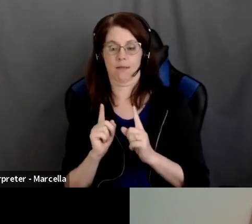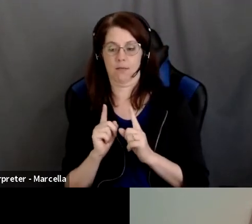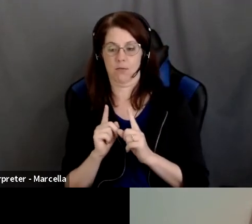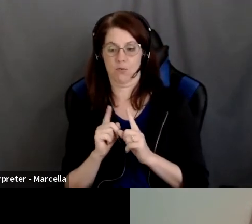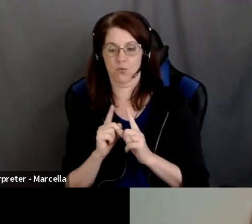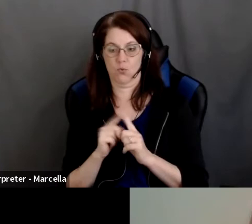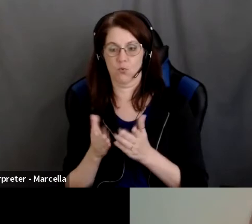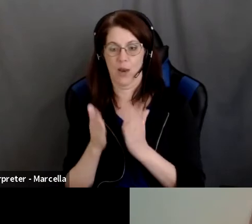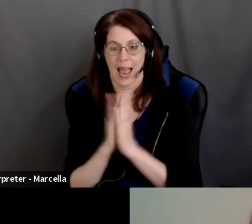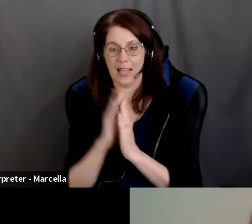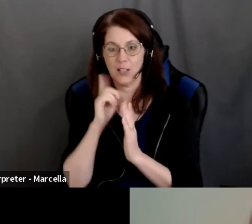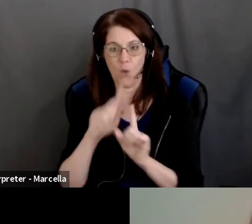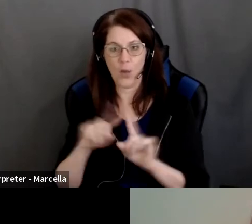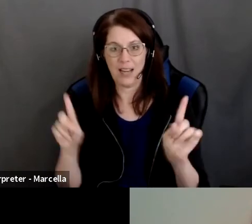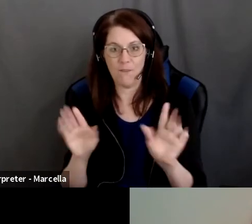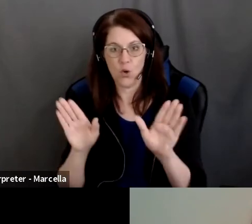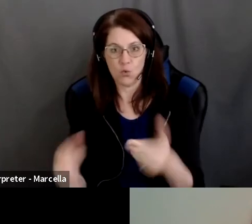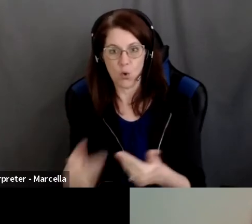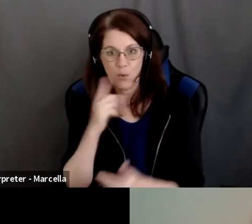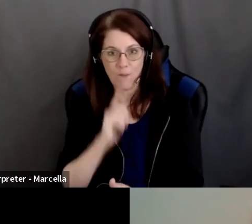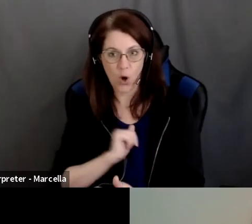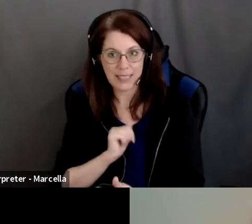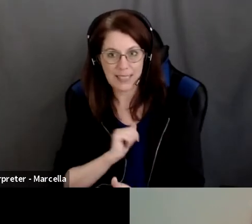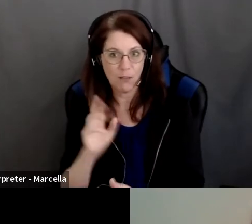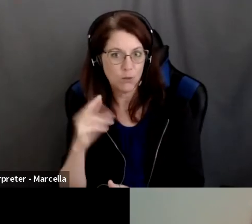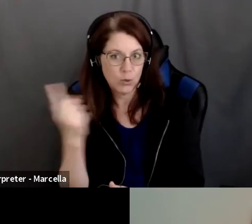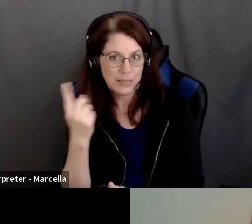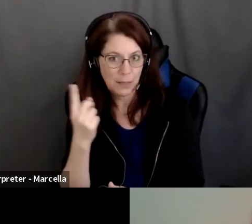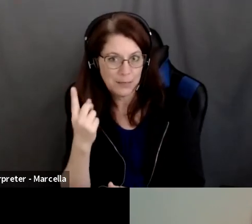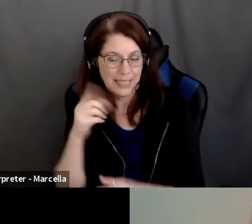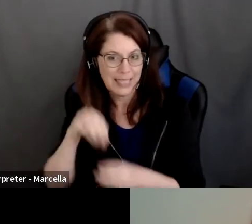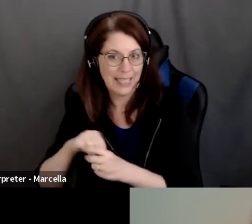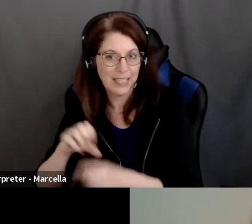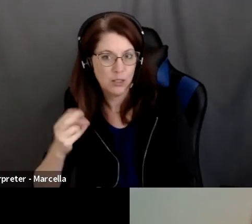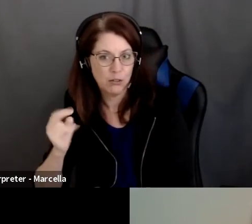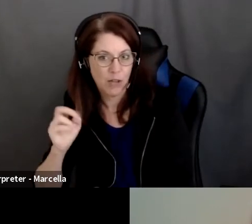ask for different rooms for ourselves or something like that in the shelter.